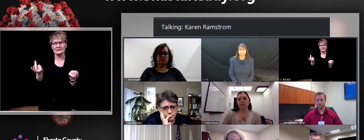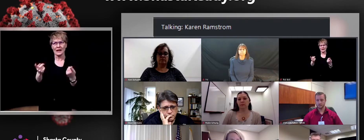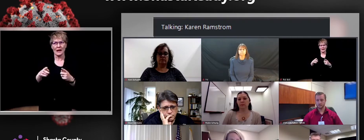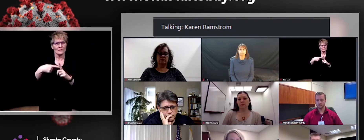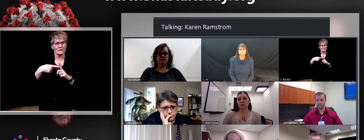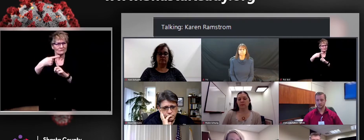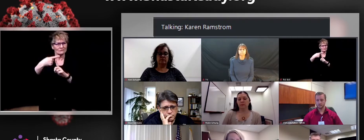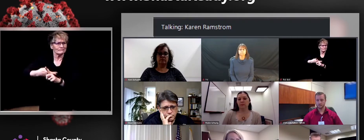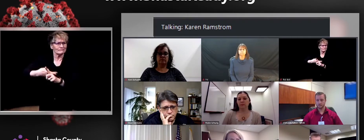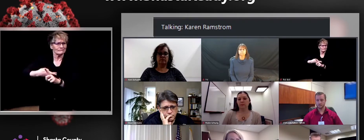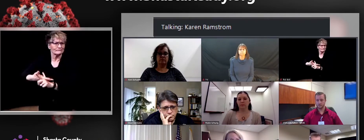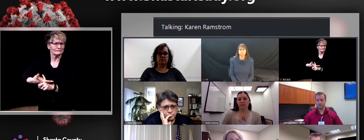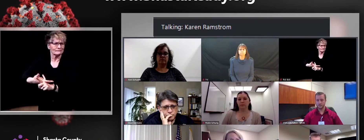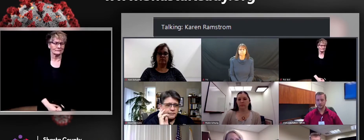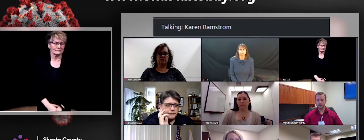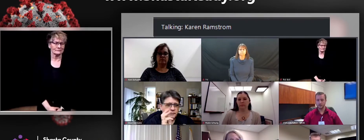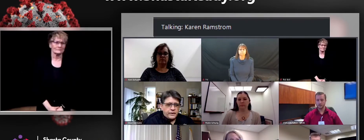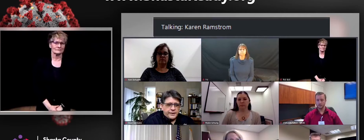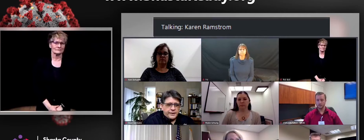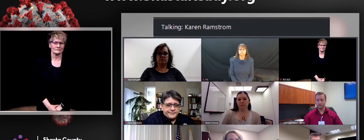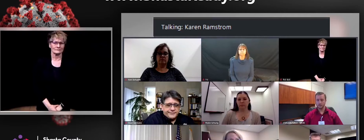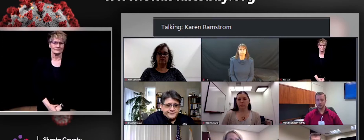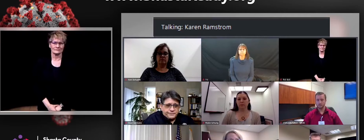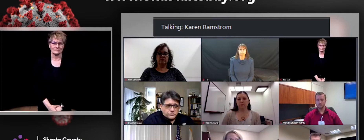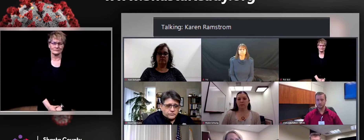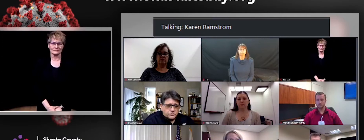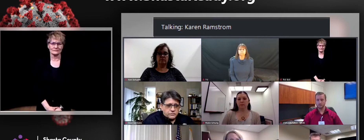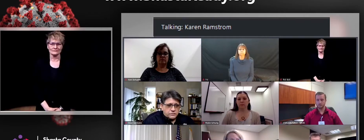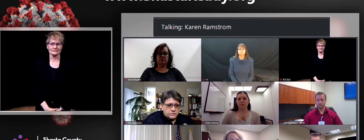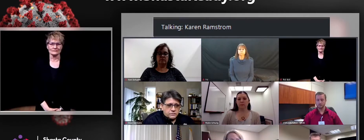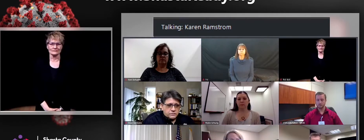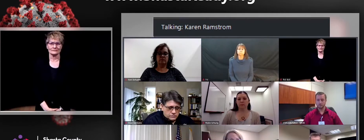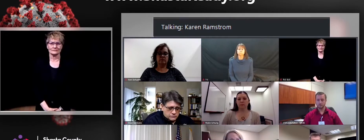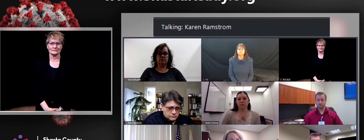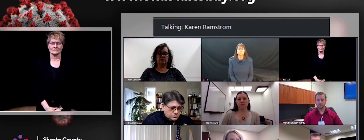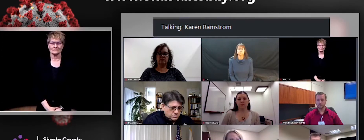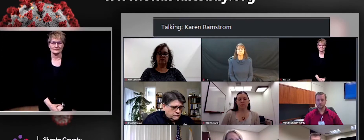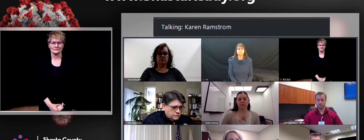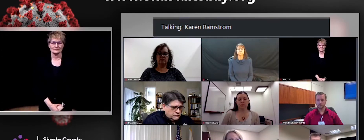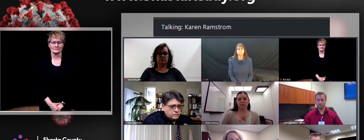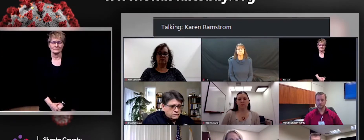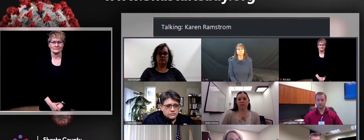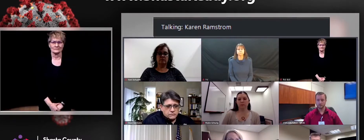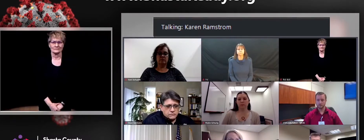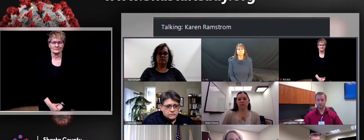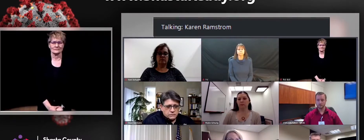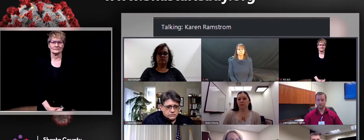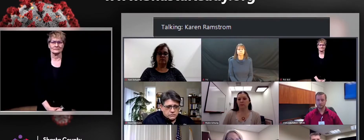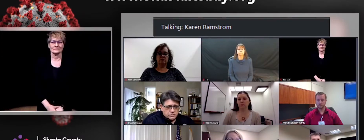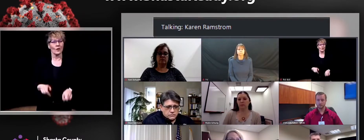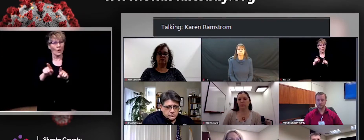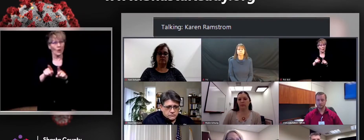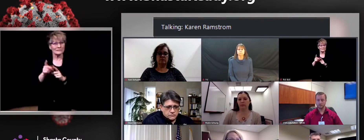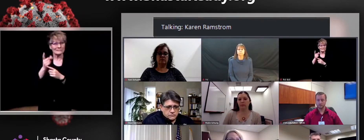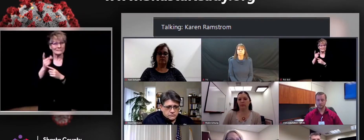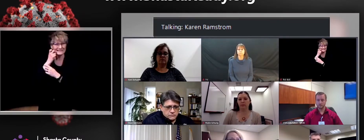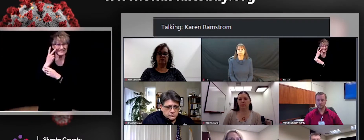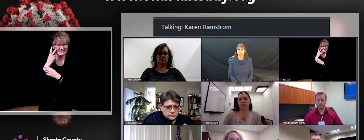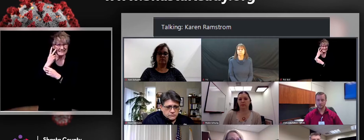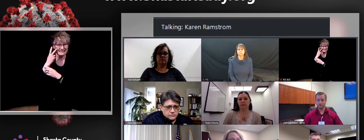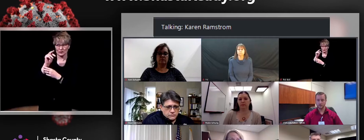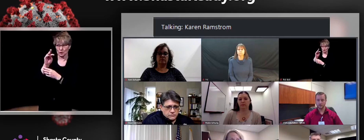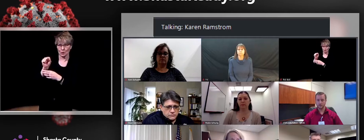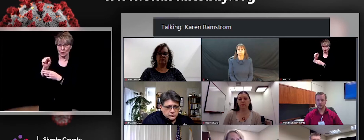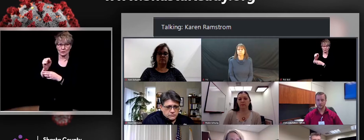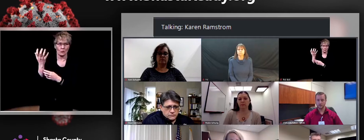And then I just wanted to make a note about, you see in the news about these emerging variant strains of the